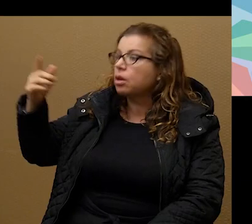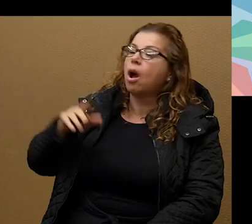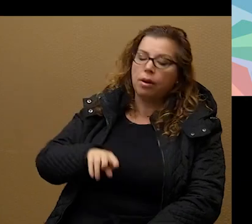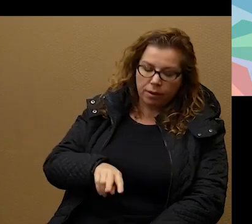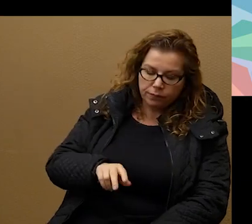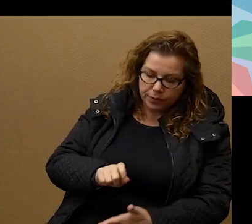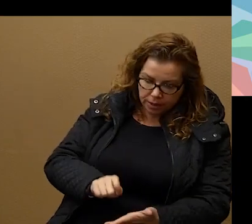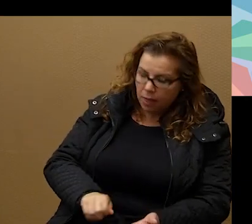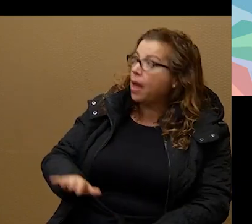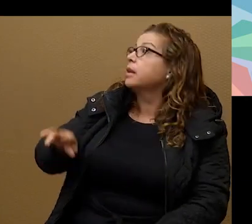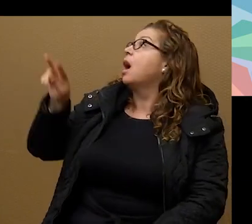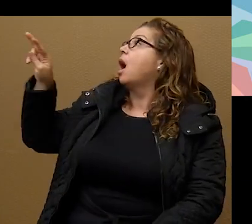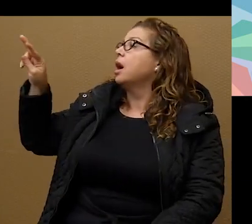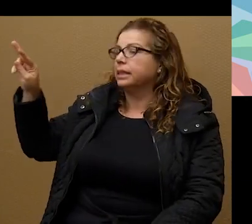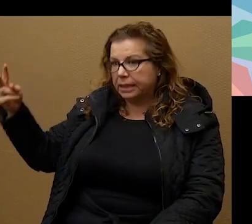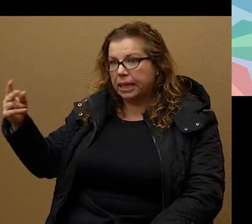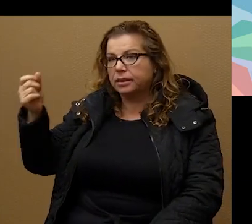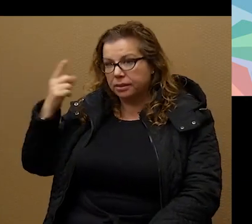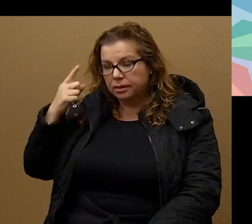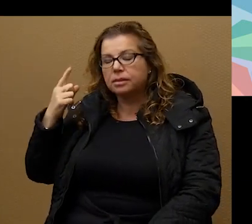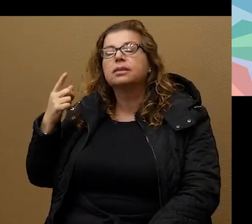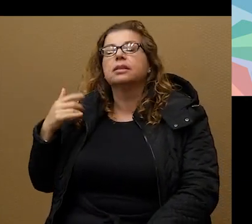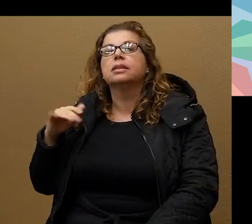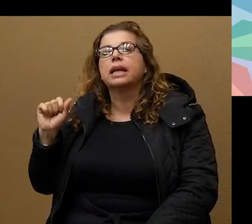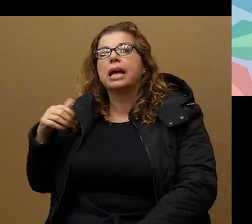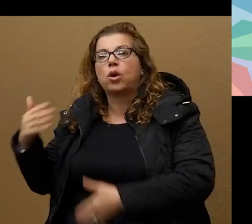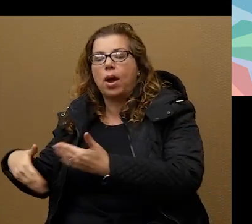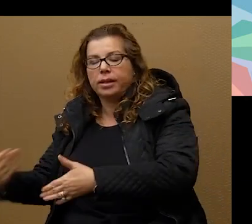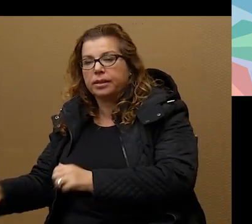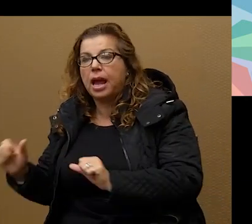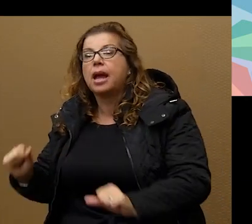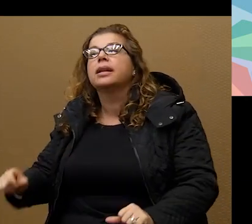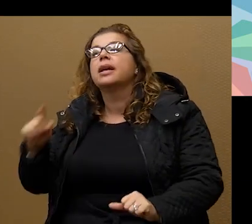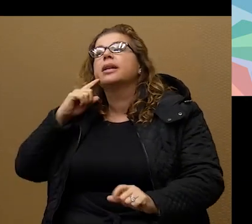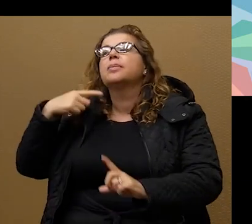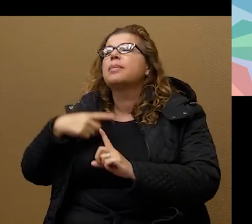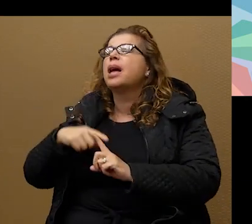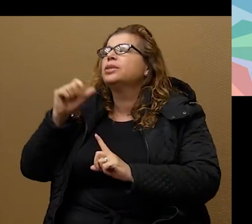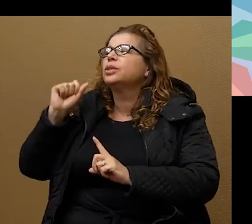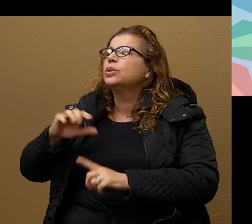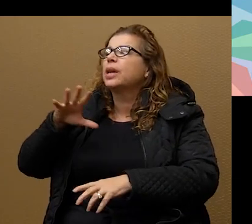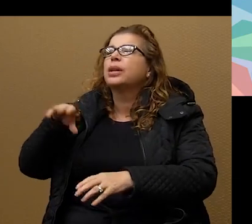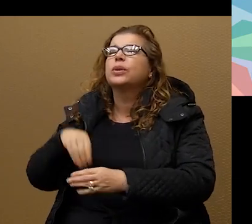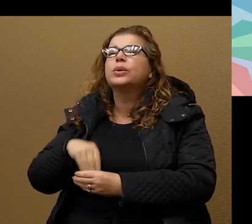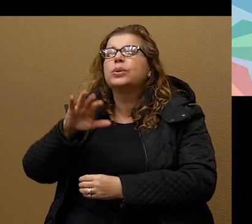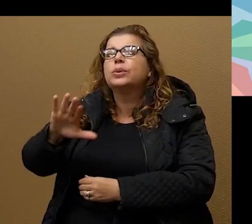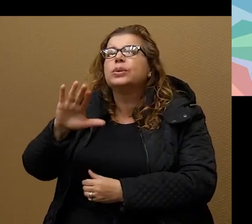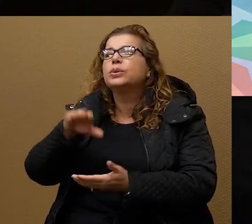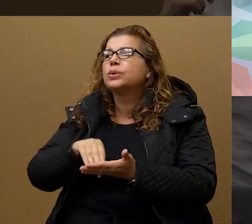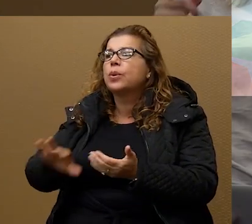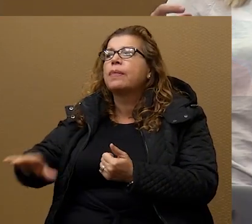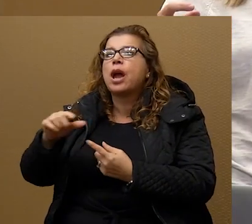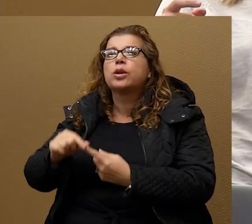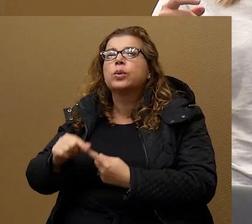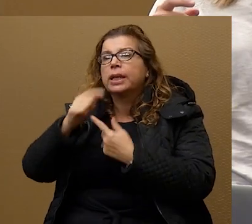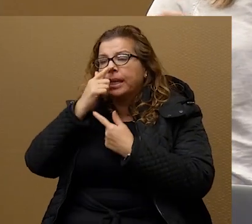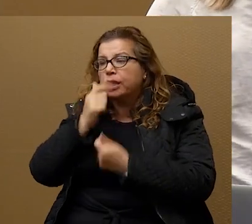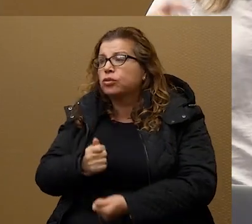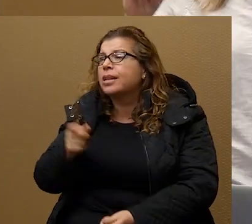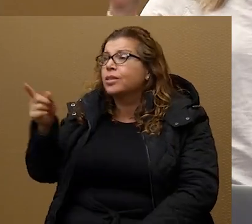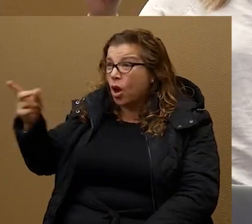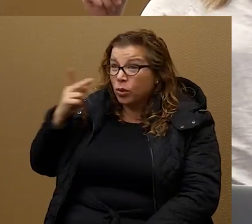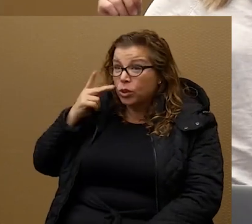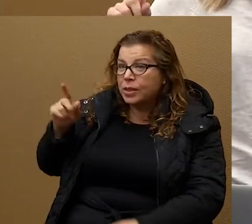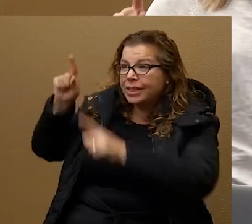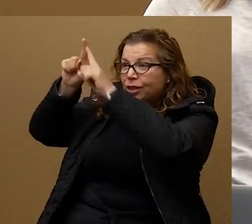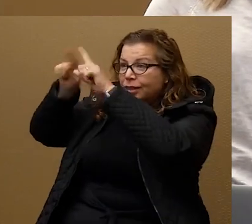also incorporate the student's unique interest. On that worksheet, it was shapes, but if they really love